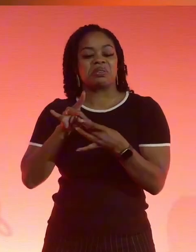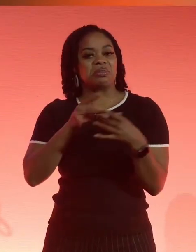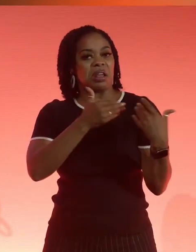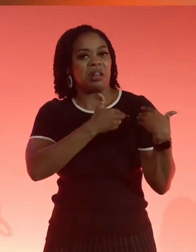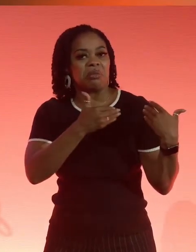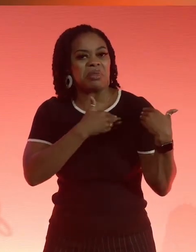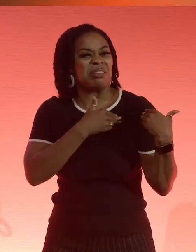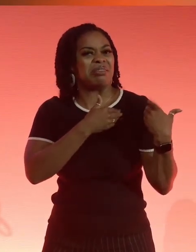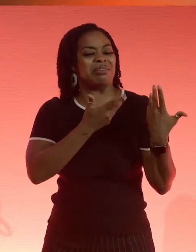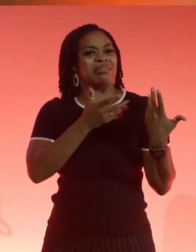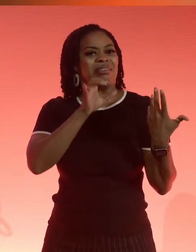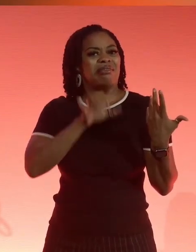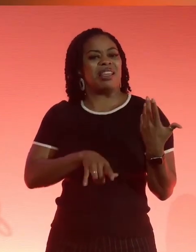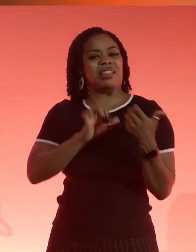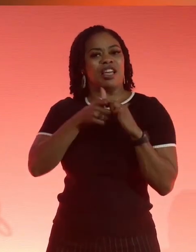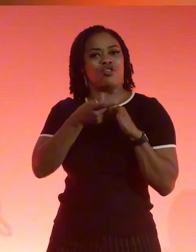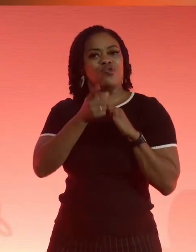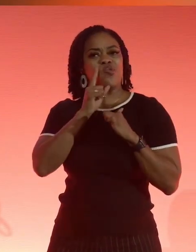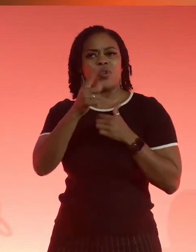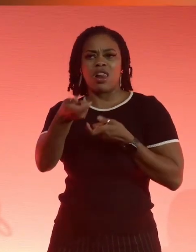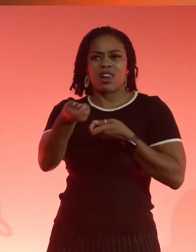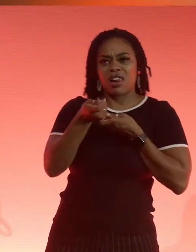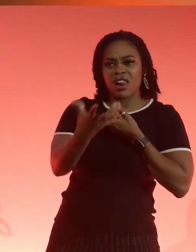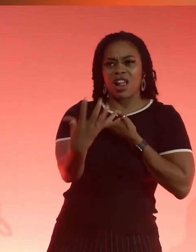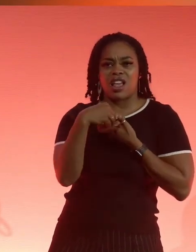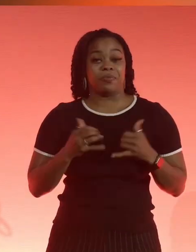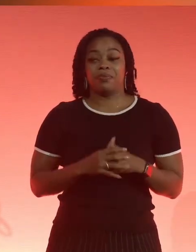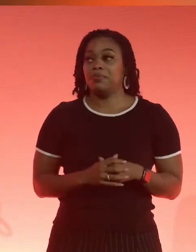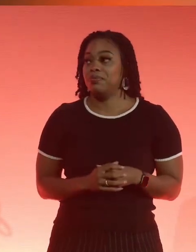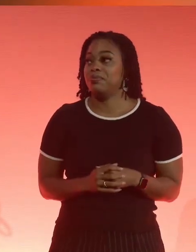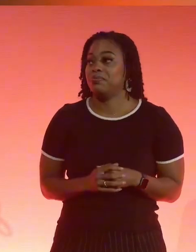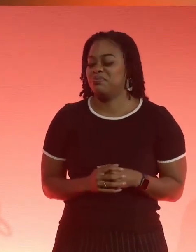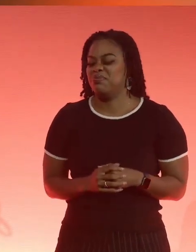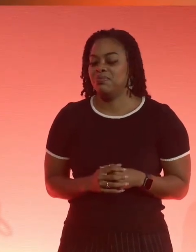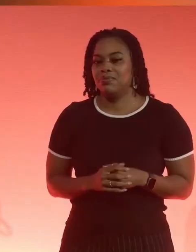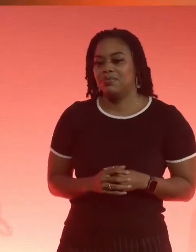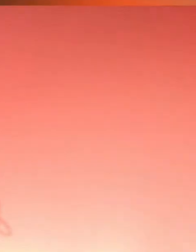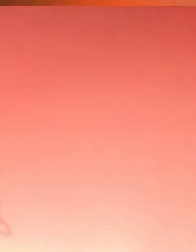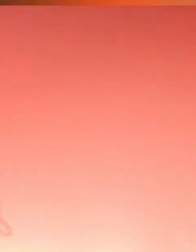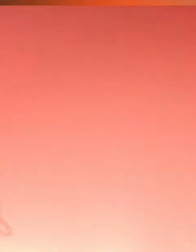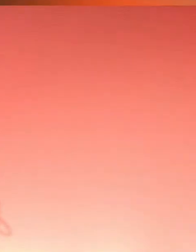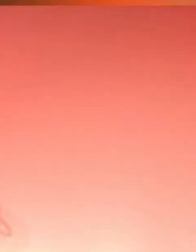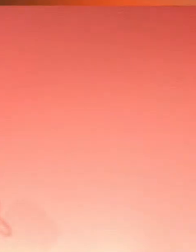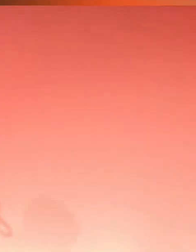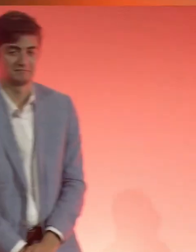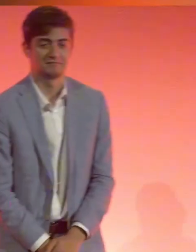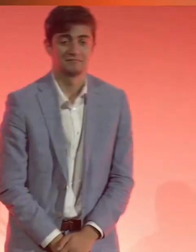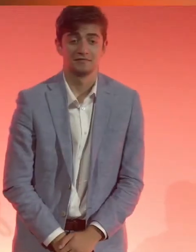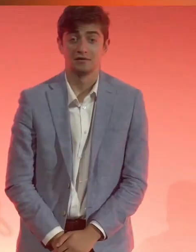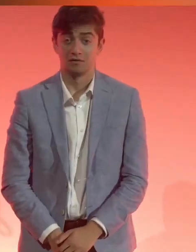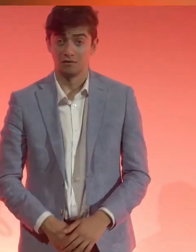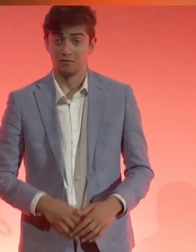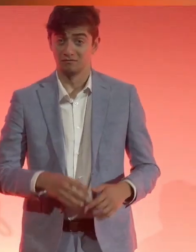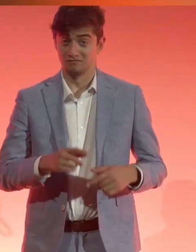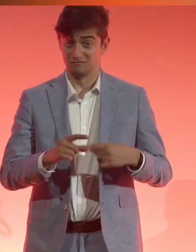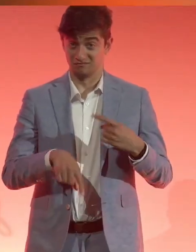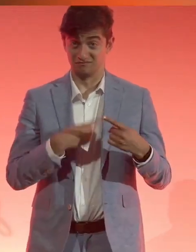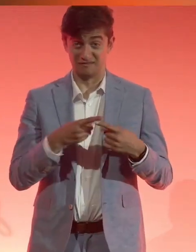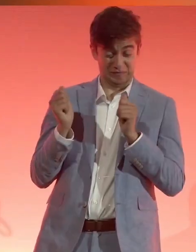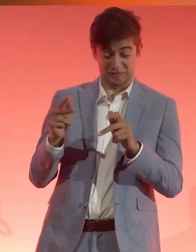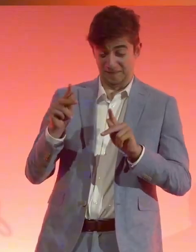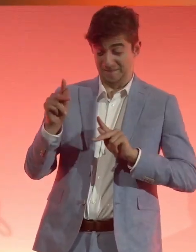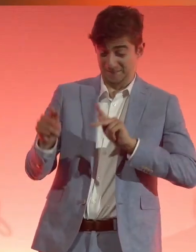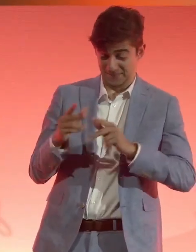credibility. That is how you engage your customers today. And when we did all of that, our demand mix, it shifted